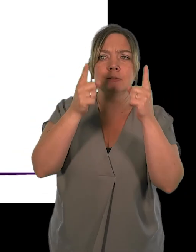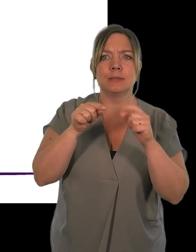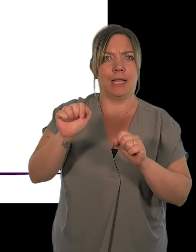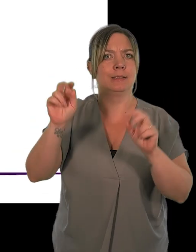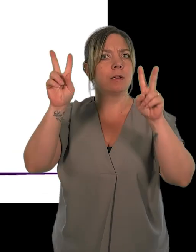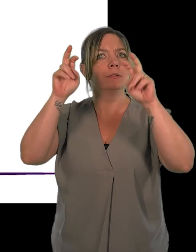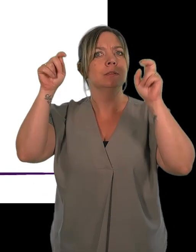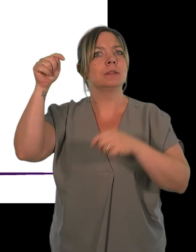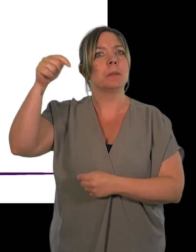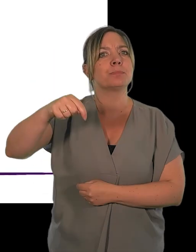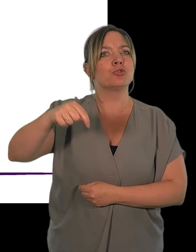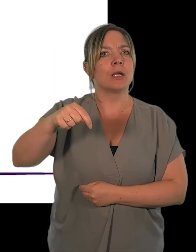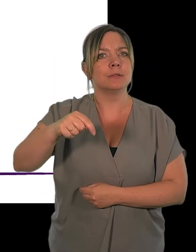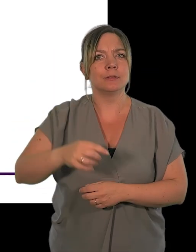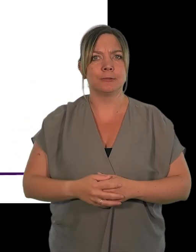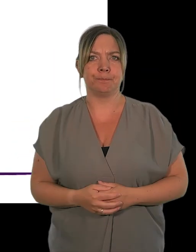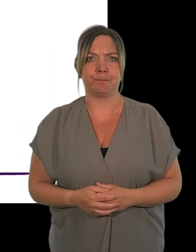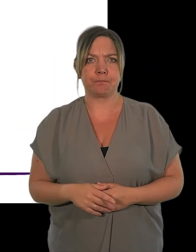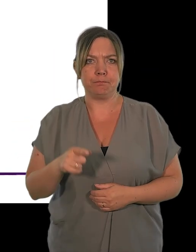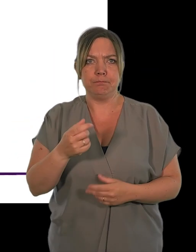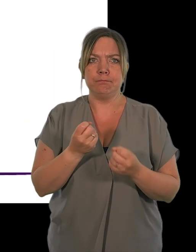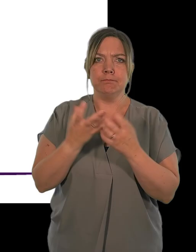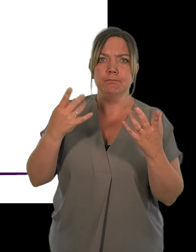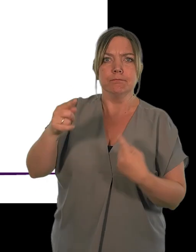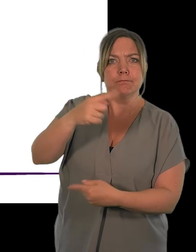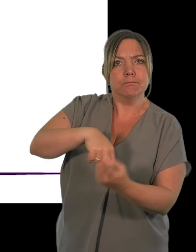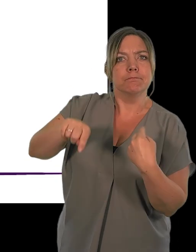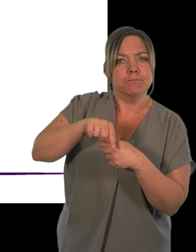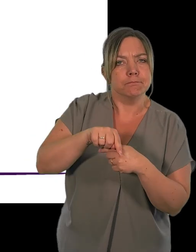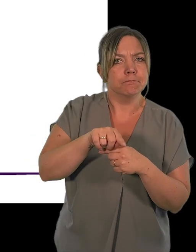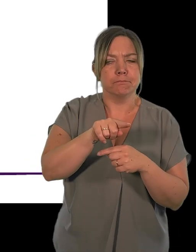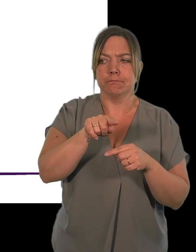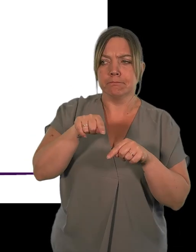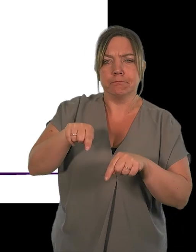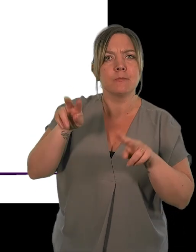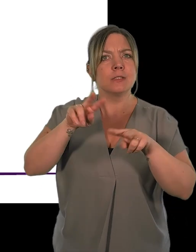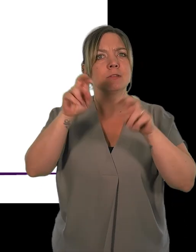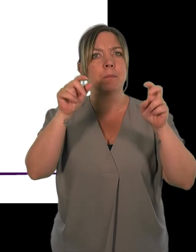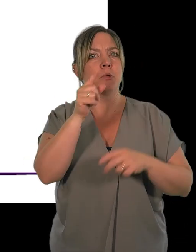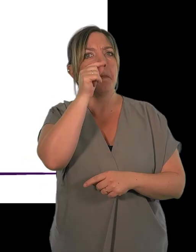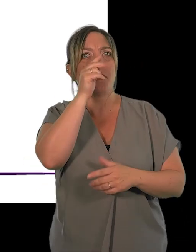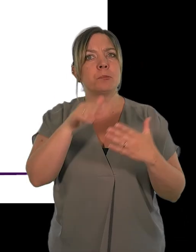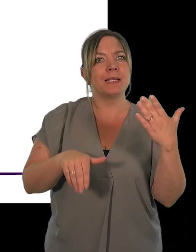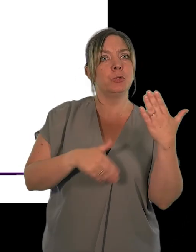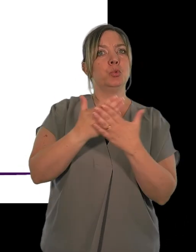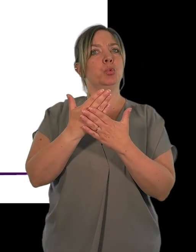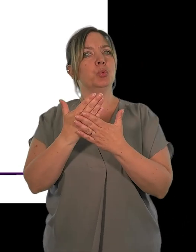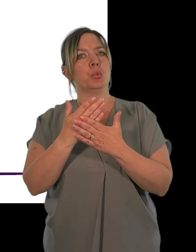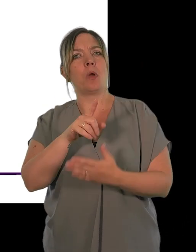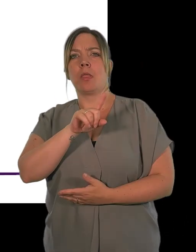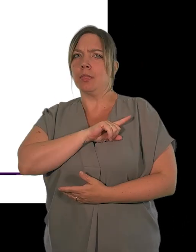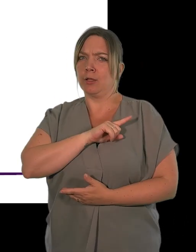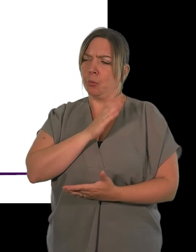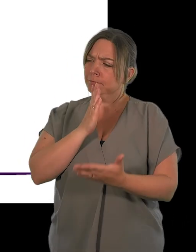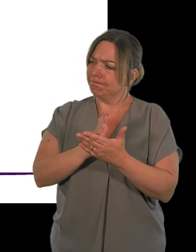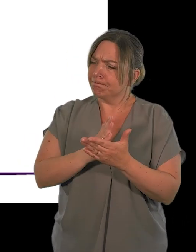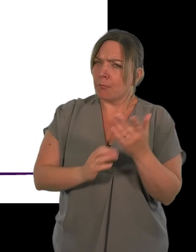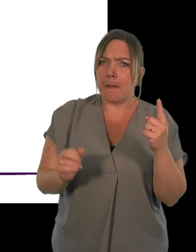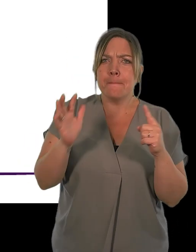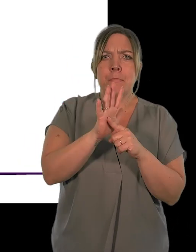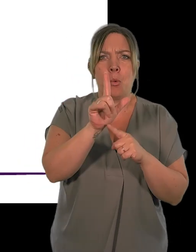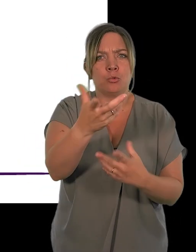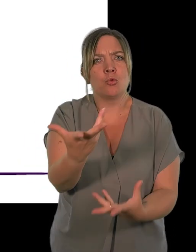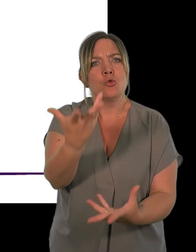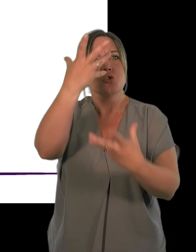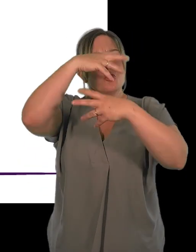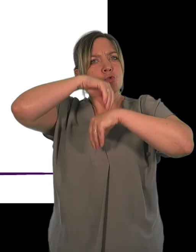matter. Much of this will be probably new subject matter, so that's why it's important to really get a good grasp of the topics